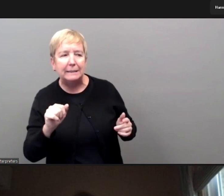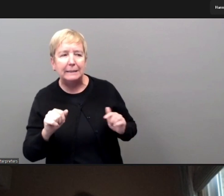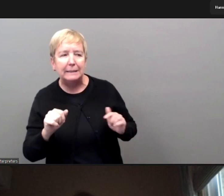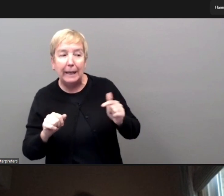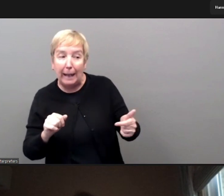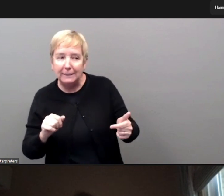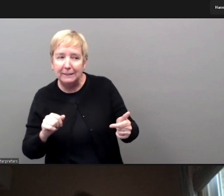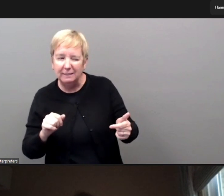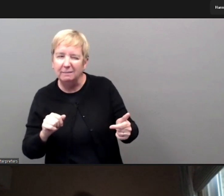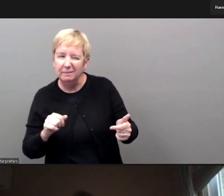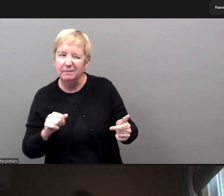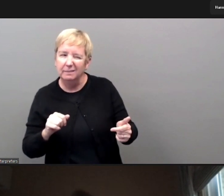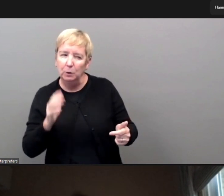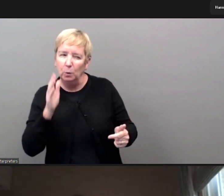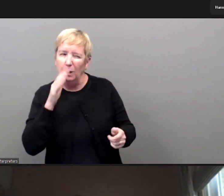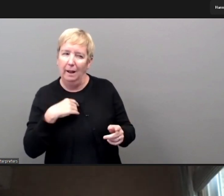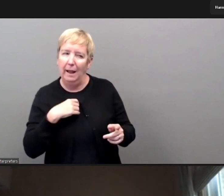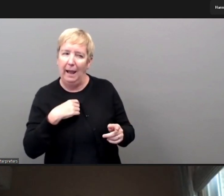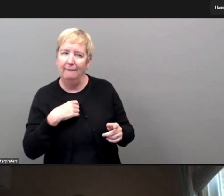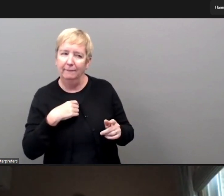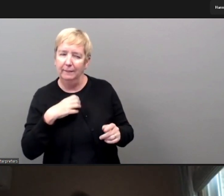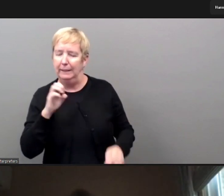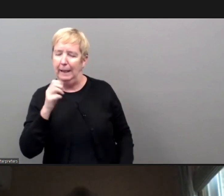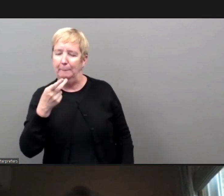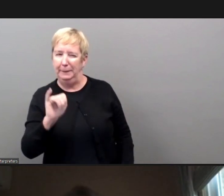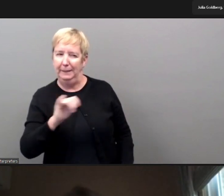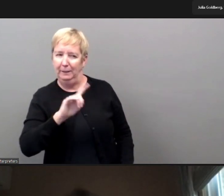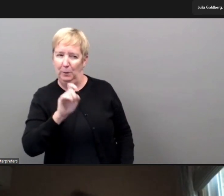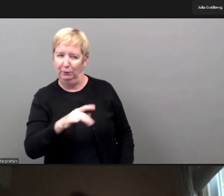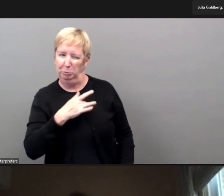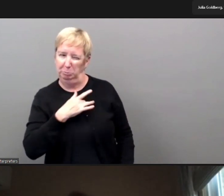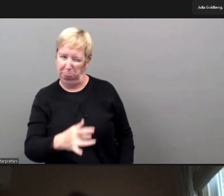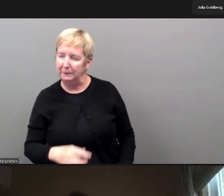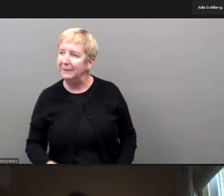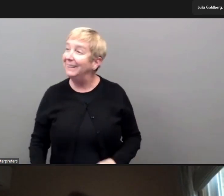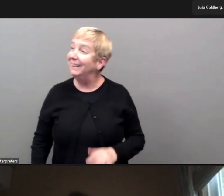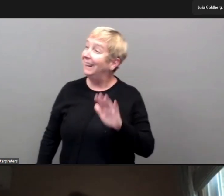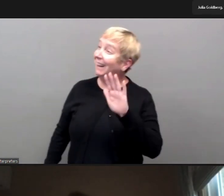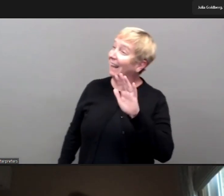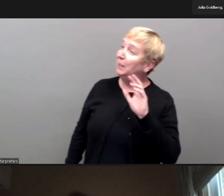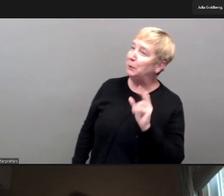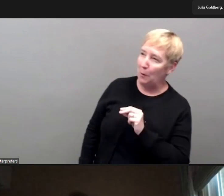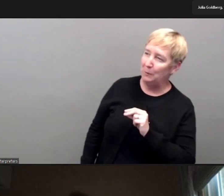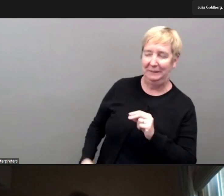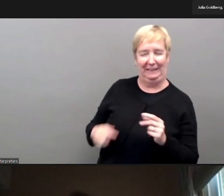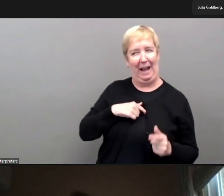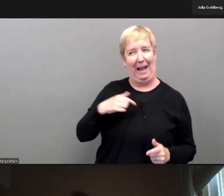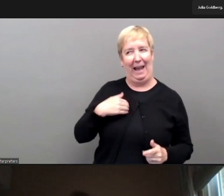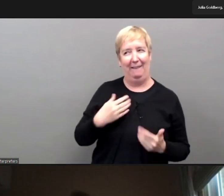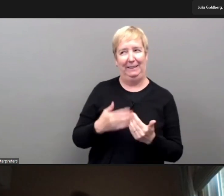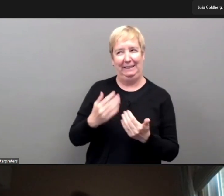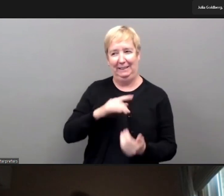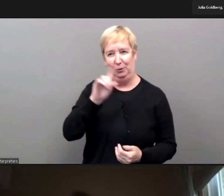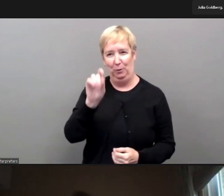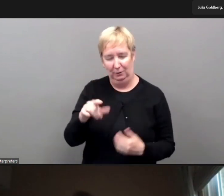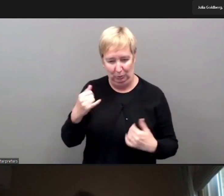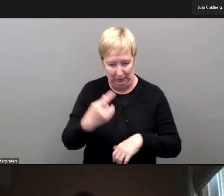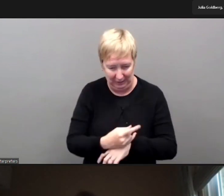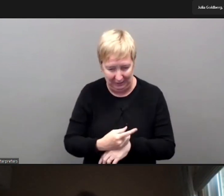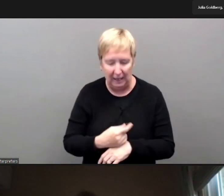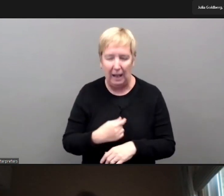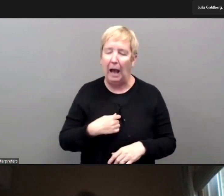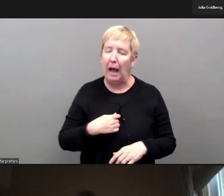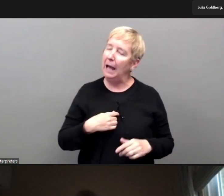guest for maybe having an epi question. So go for it. It's actually not, and it's an easy question. It's just something that I keep meaning to check.